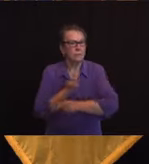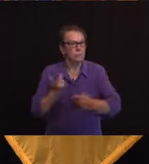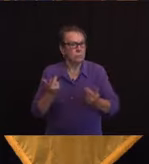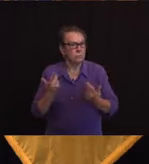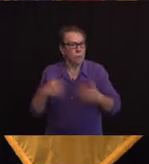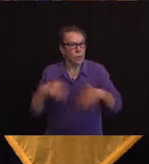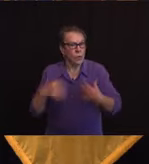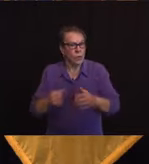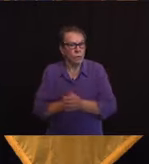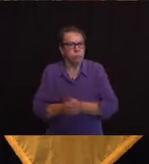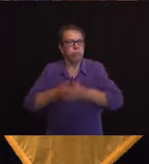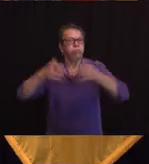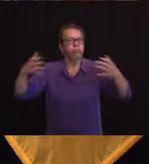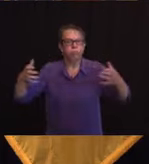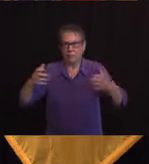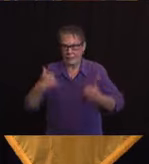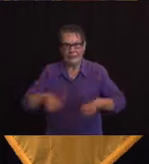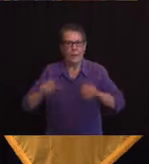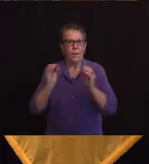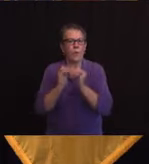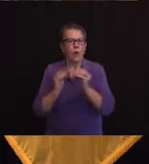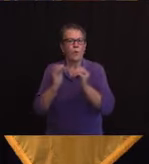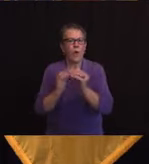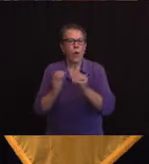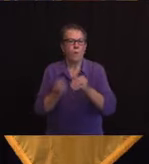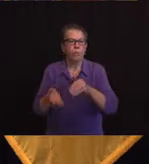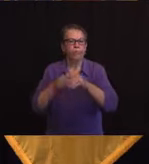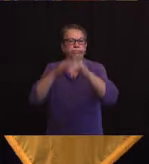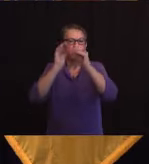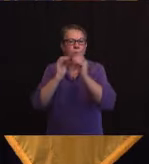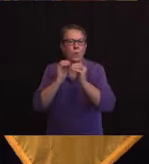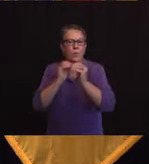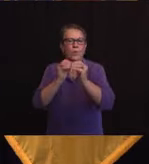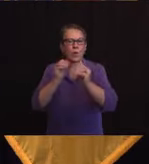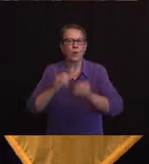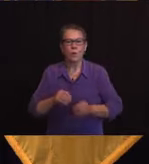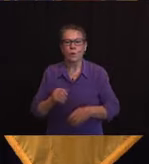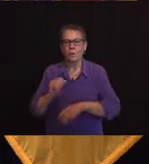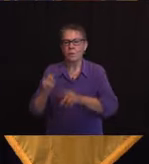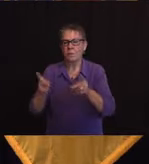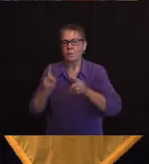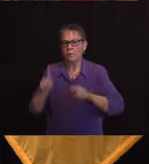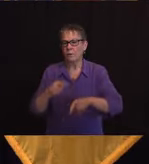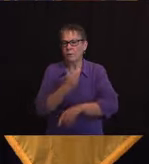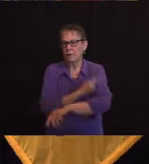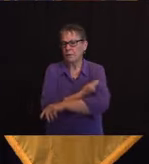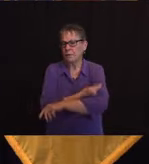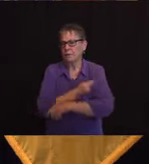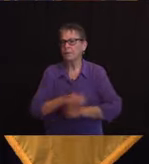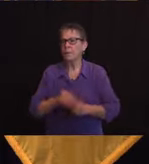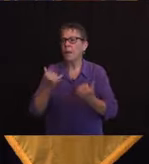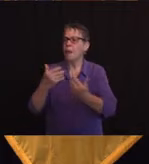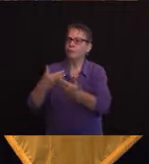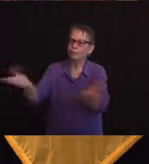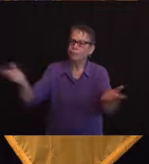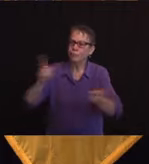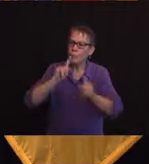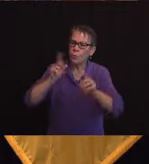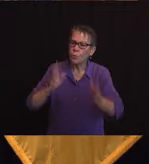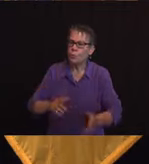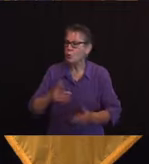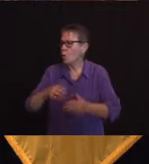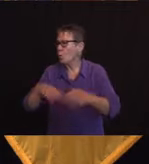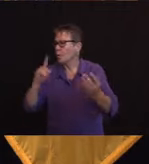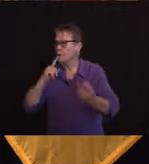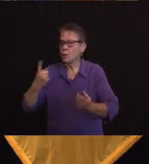So with that, Colleen, good to see you. Good to see you. Thank you, Governor. So I'm going to ask, we've asked this question several times, why won't